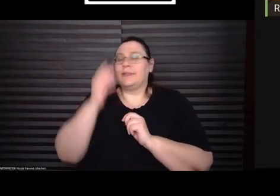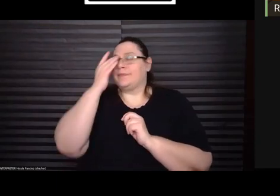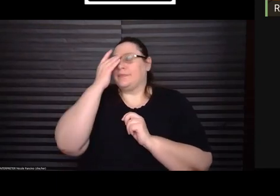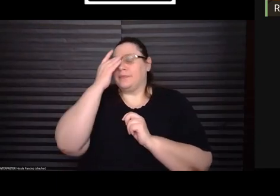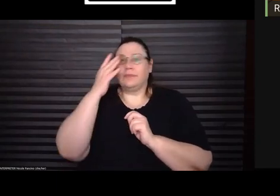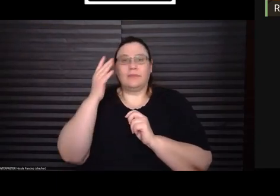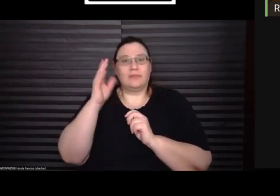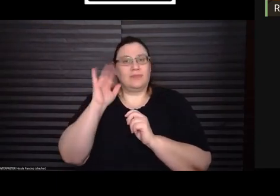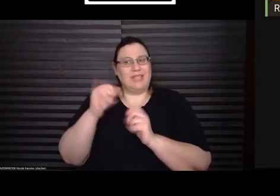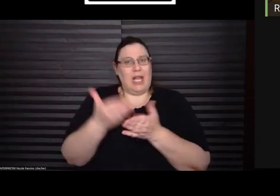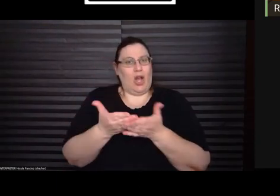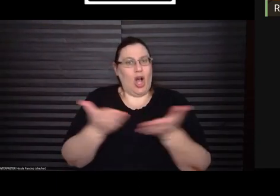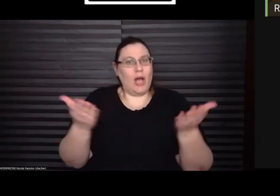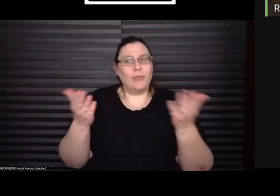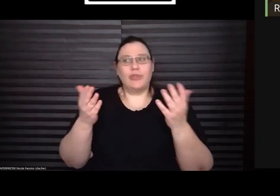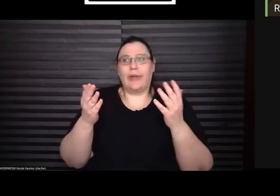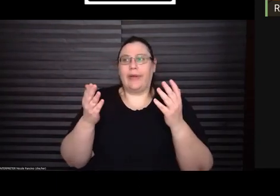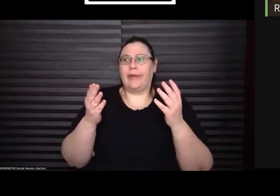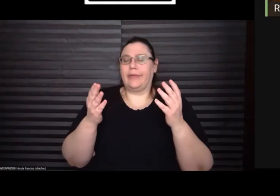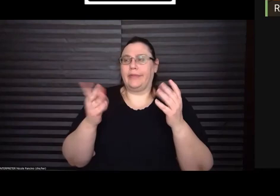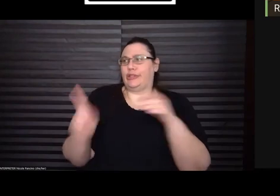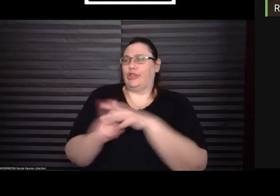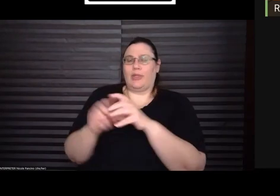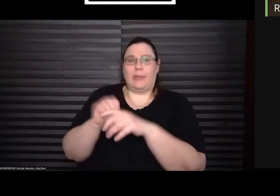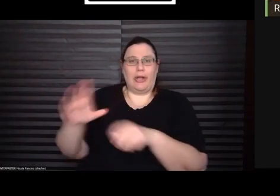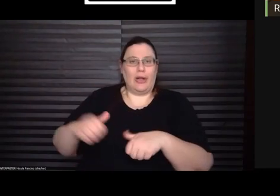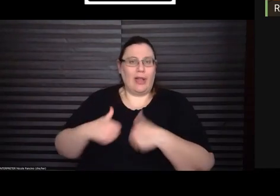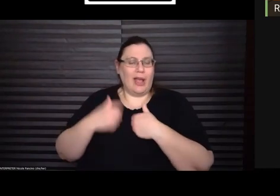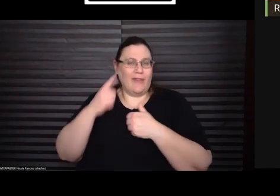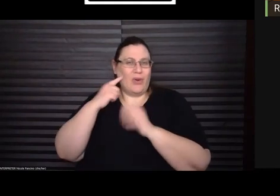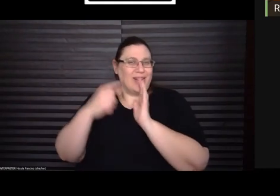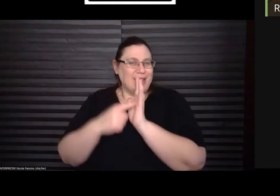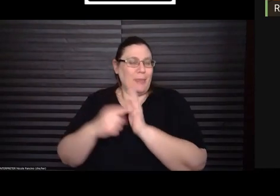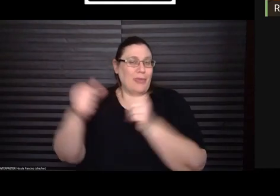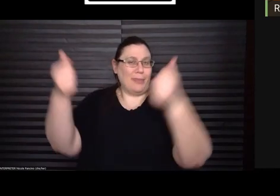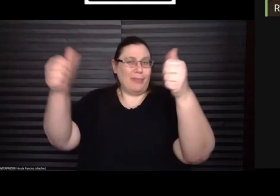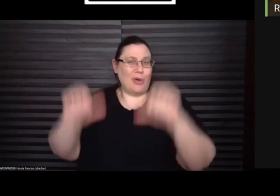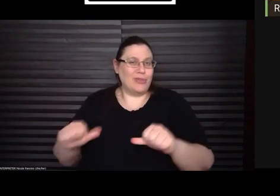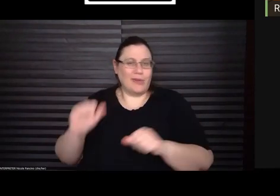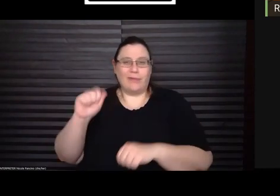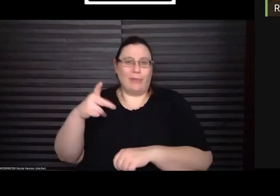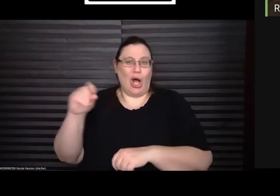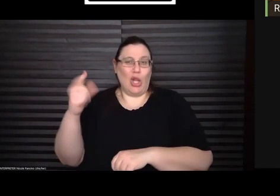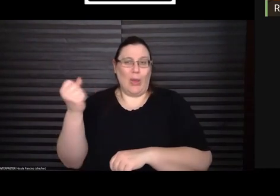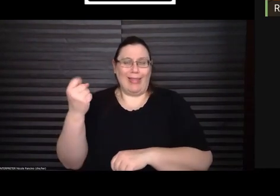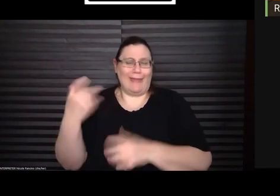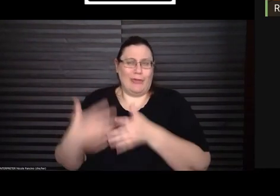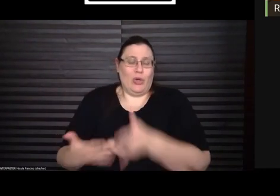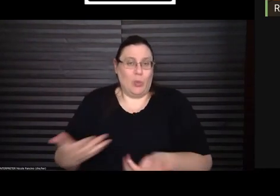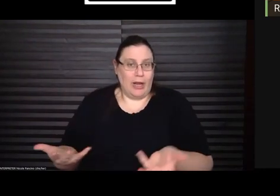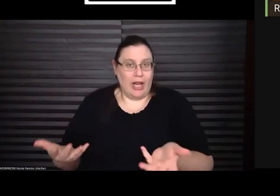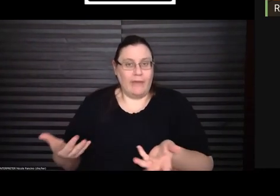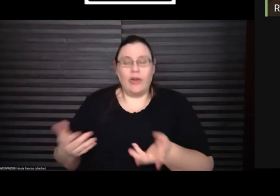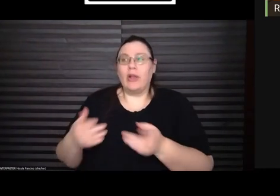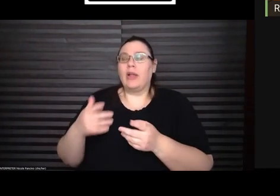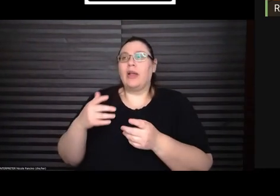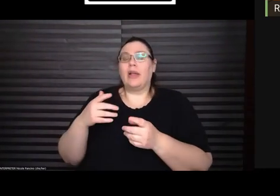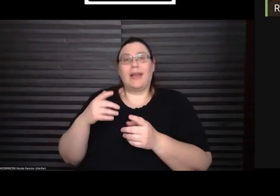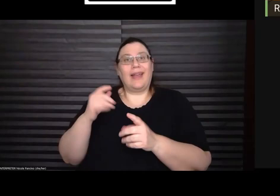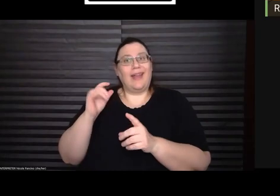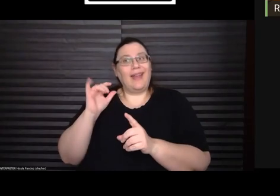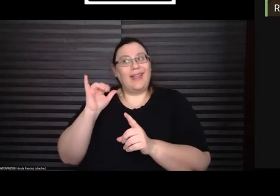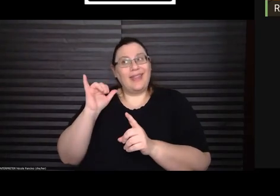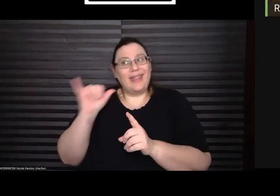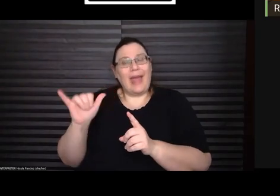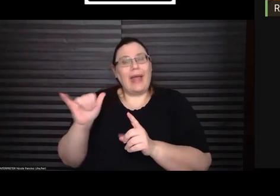you know, this object like shows up in her life, like the Apollo 11 poster or whatever. And that's actually,